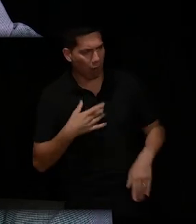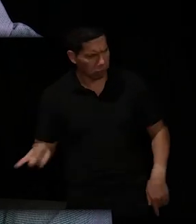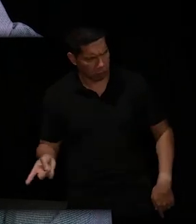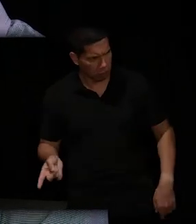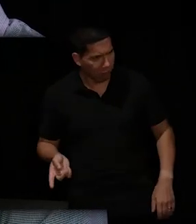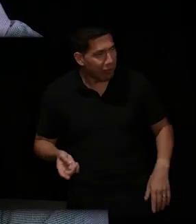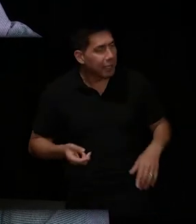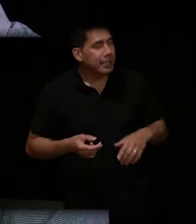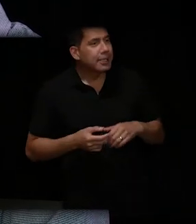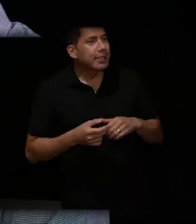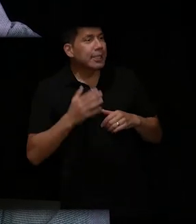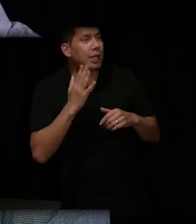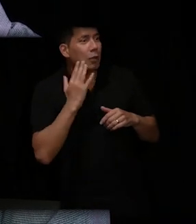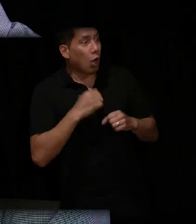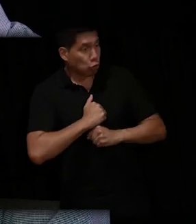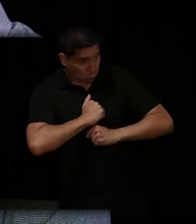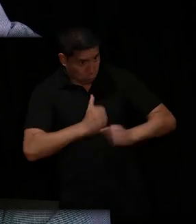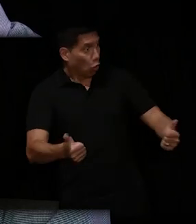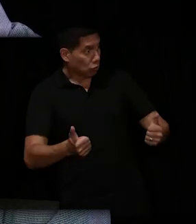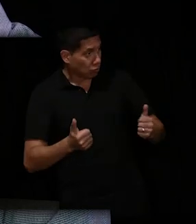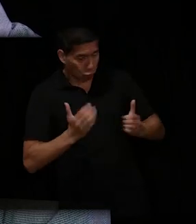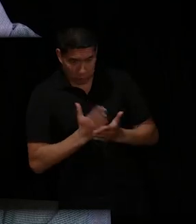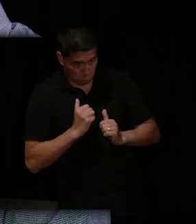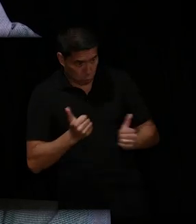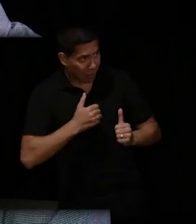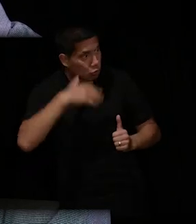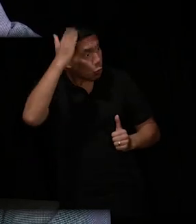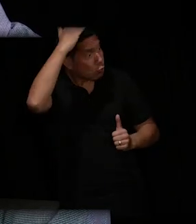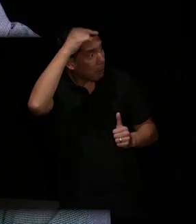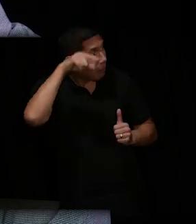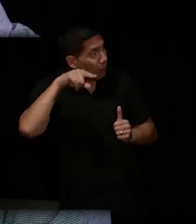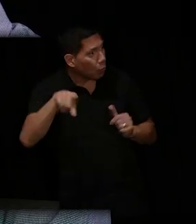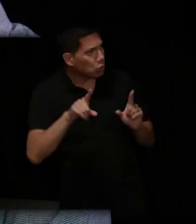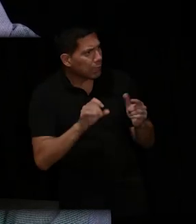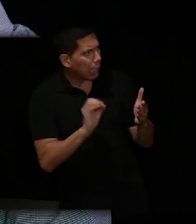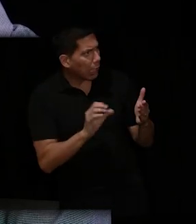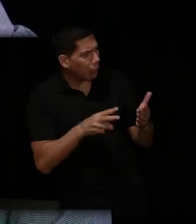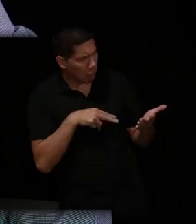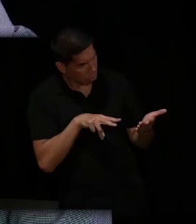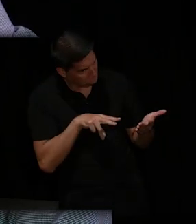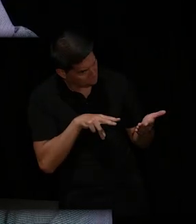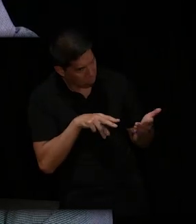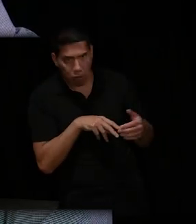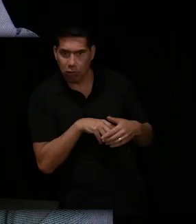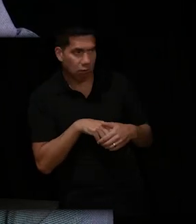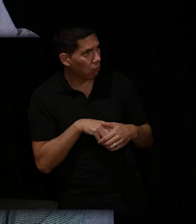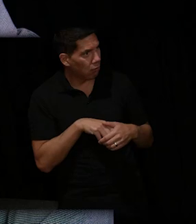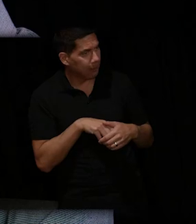I was shocked at what Donald Trump was tweeting. And so I did